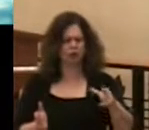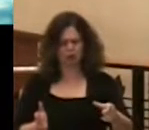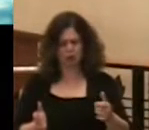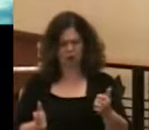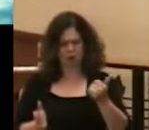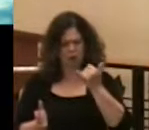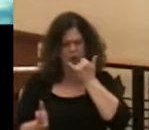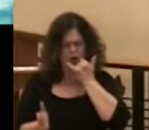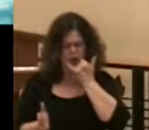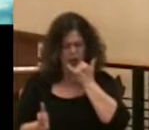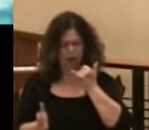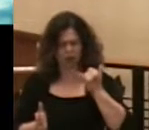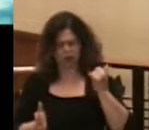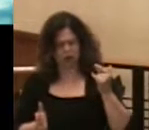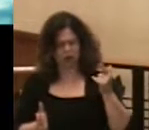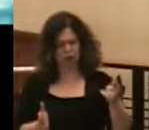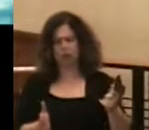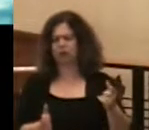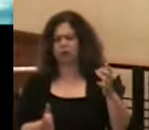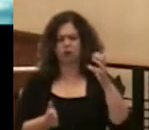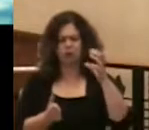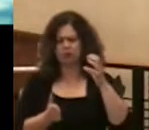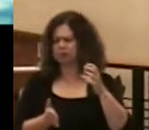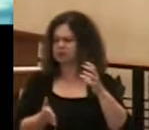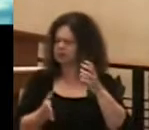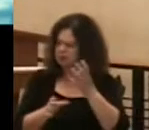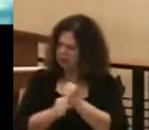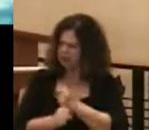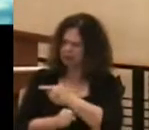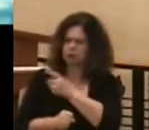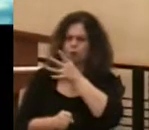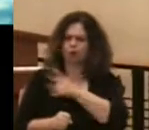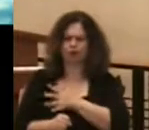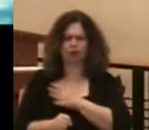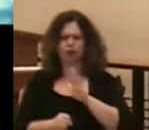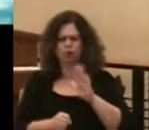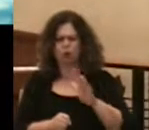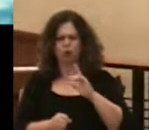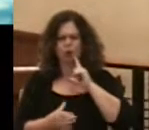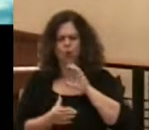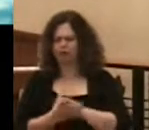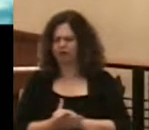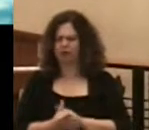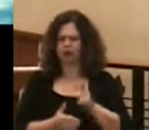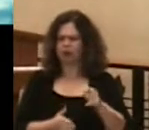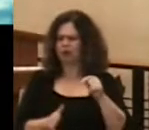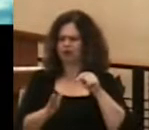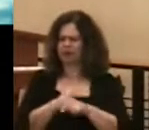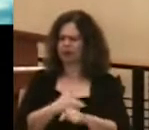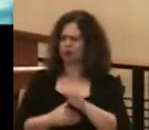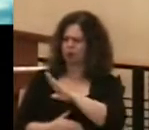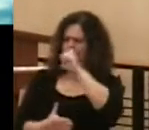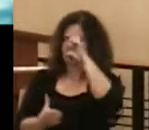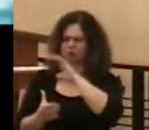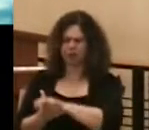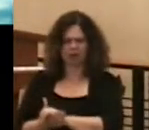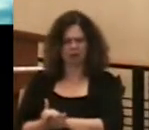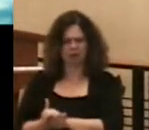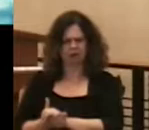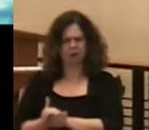with the sword and have taken his wife to be your wife and have killed him with the sword of the